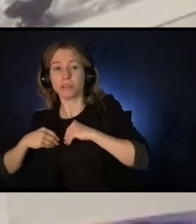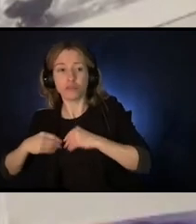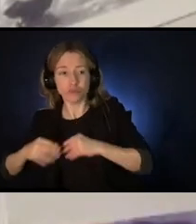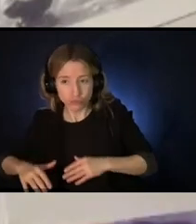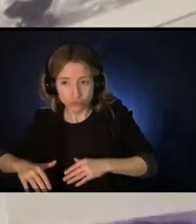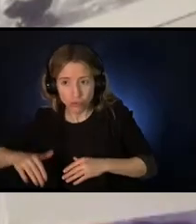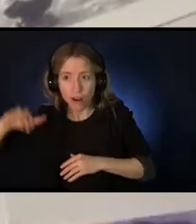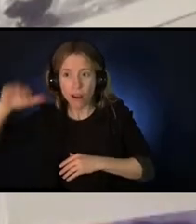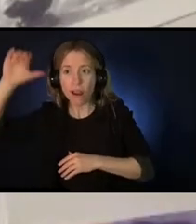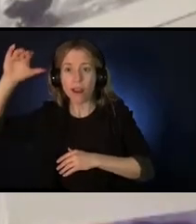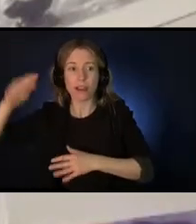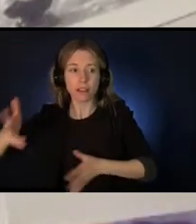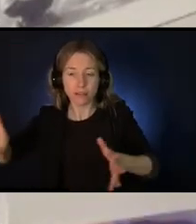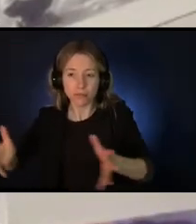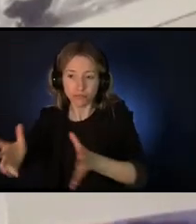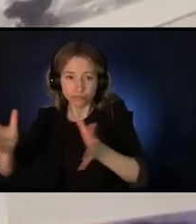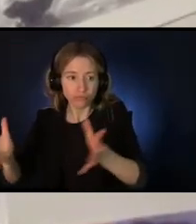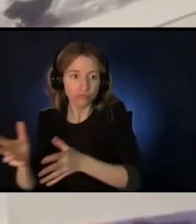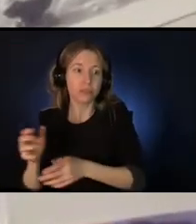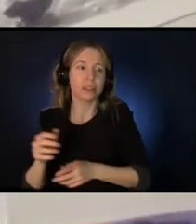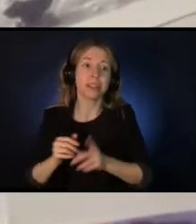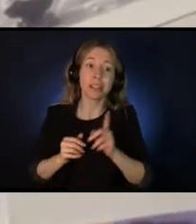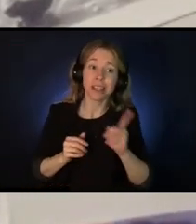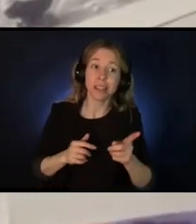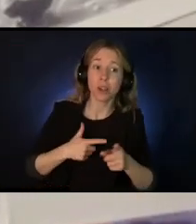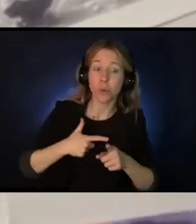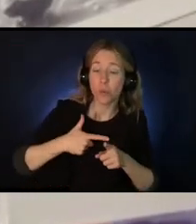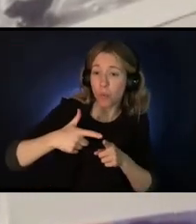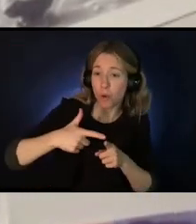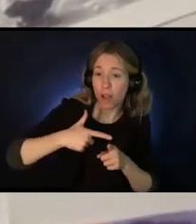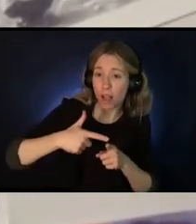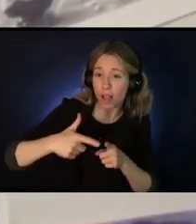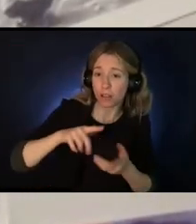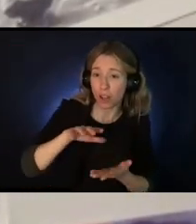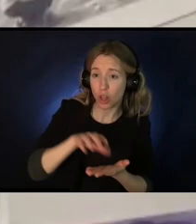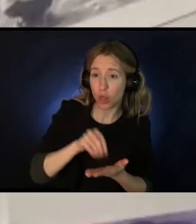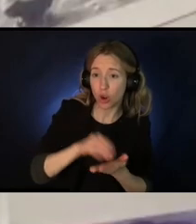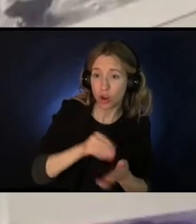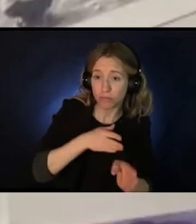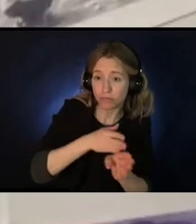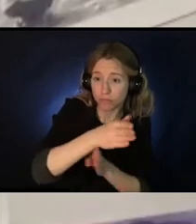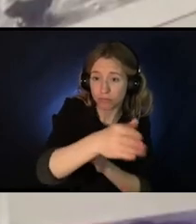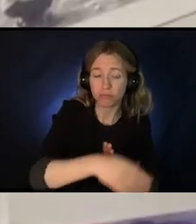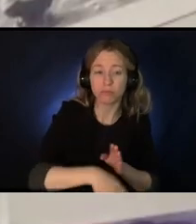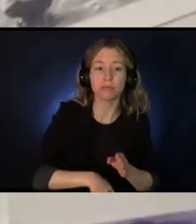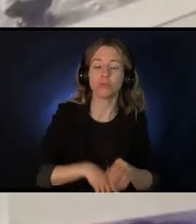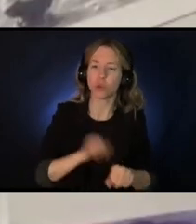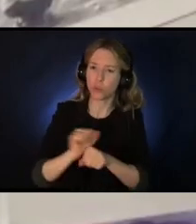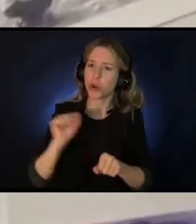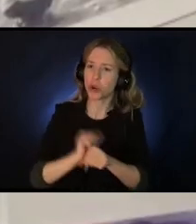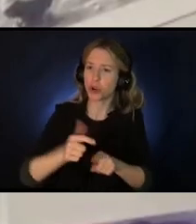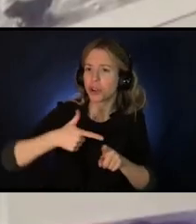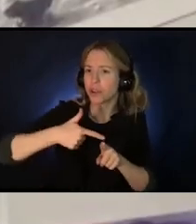Noah, he learned welding, and he made that his trade for a while.